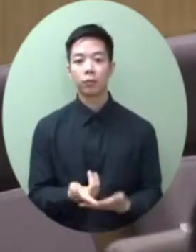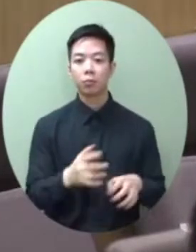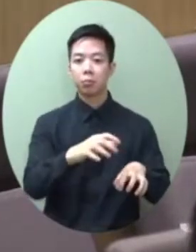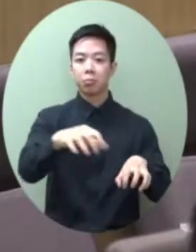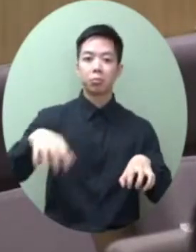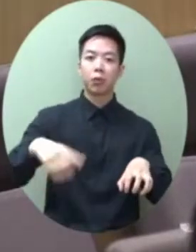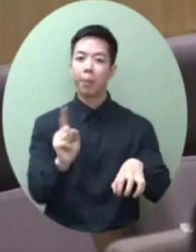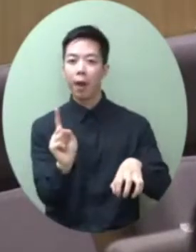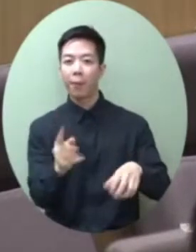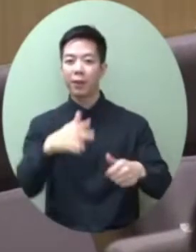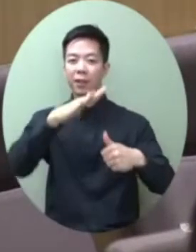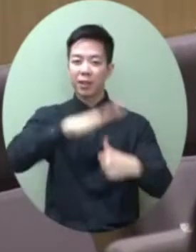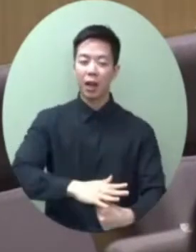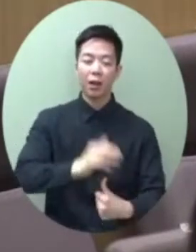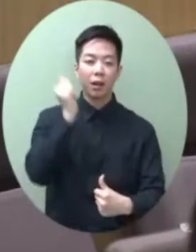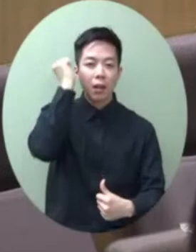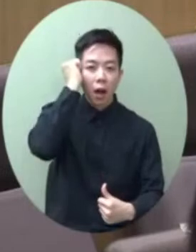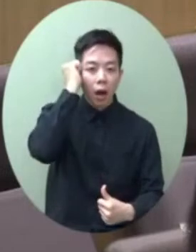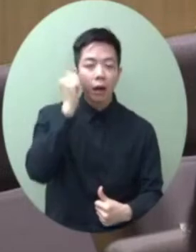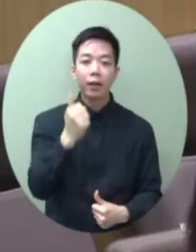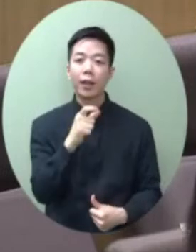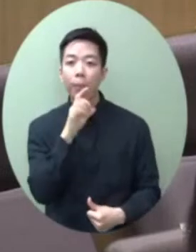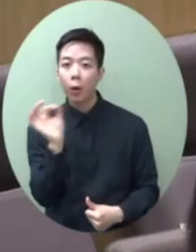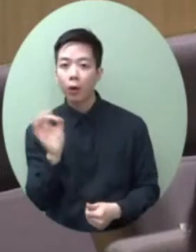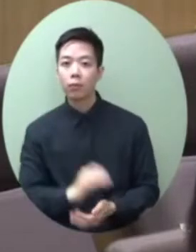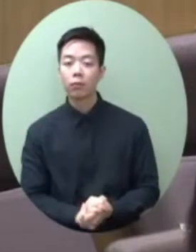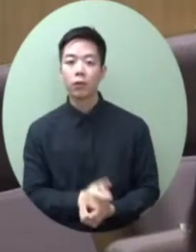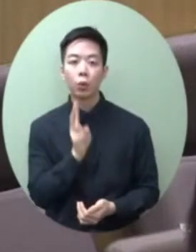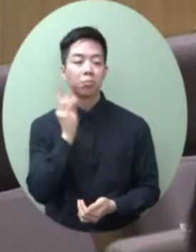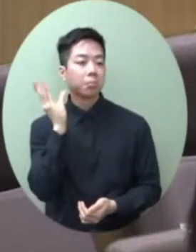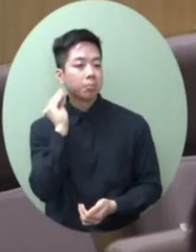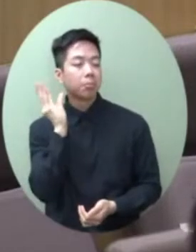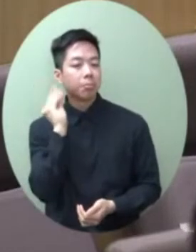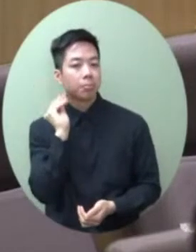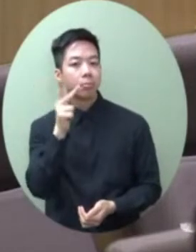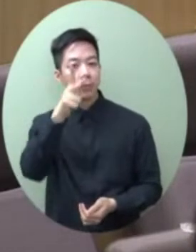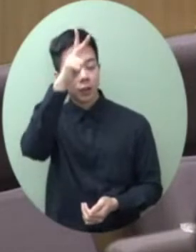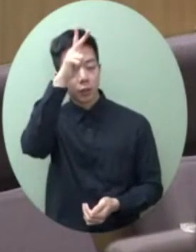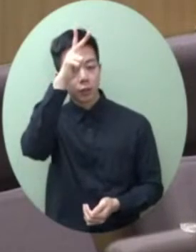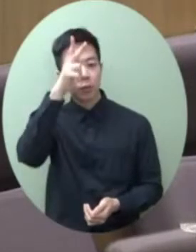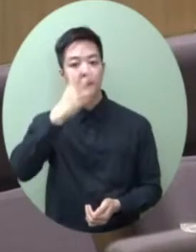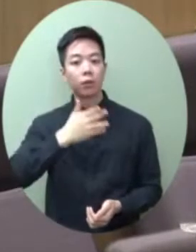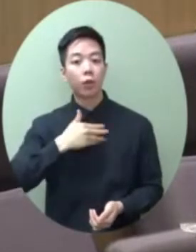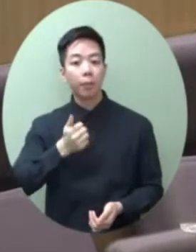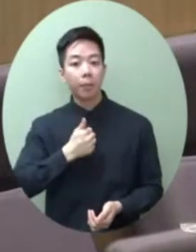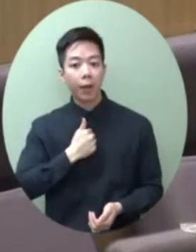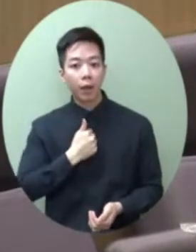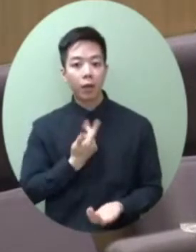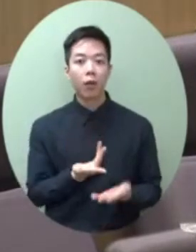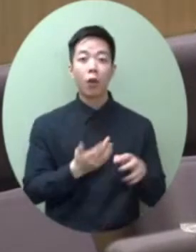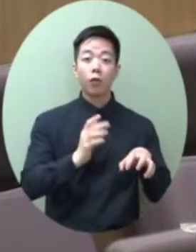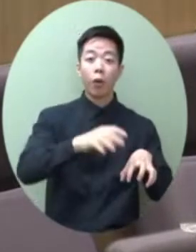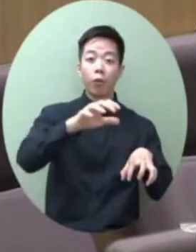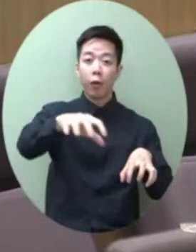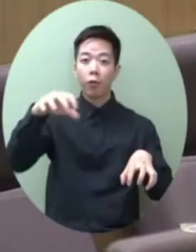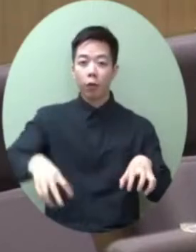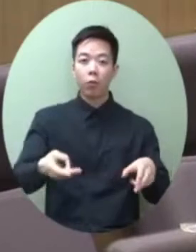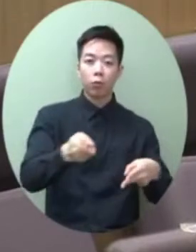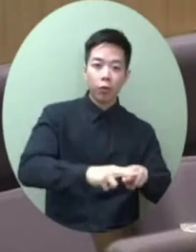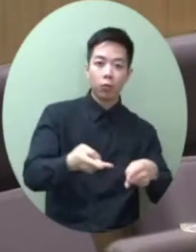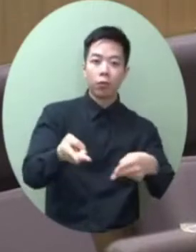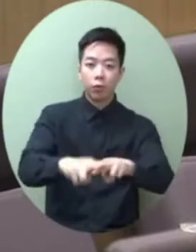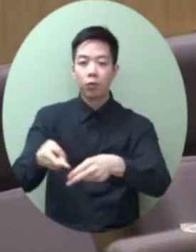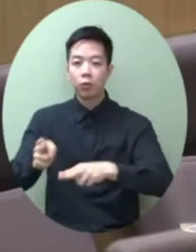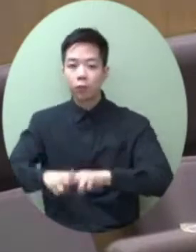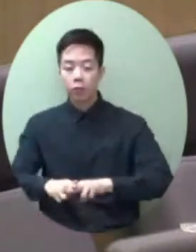which districts is the situation harder to control? There have been information or news that the government may